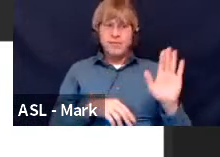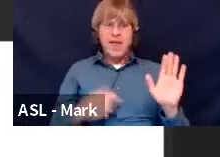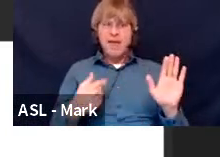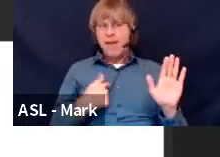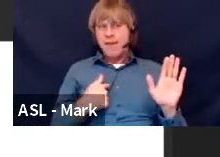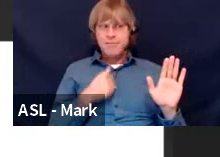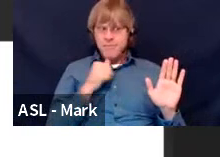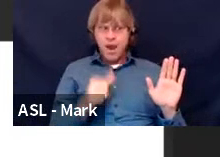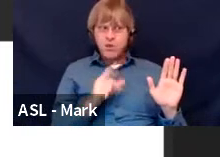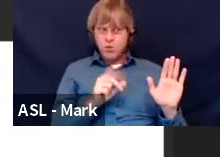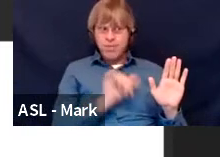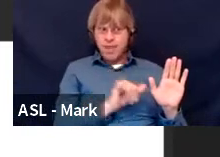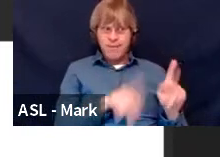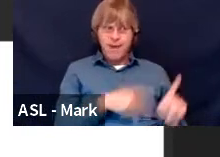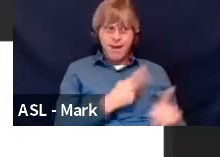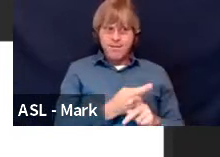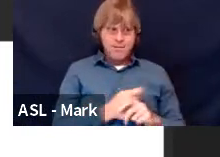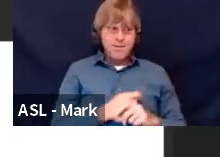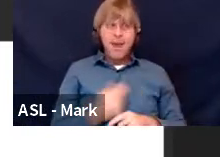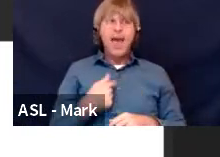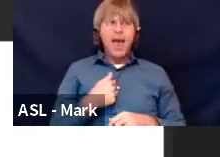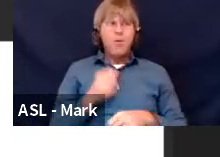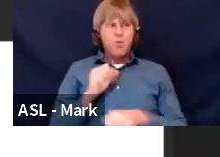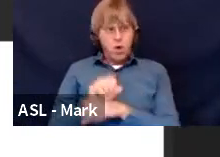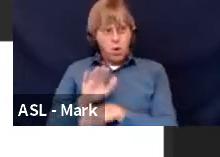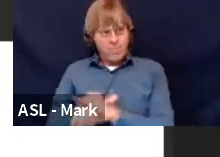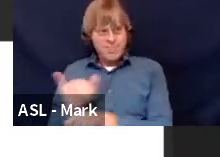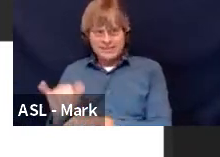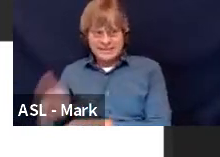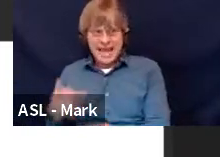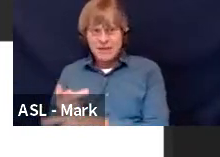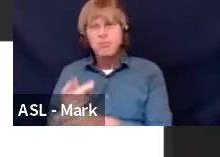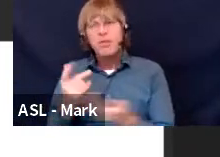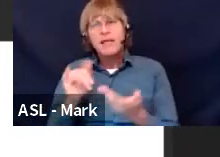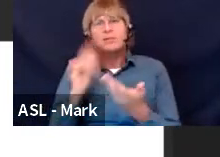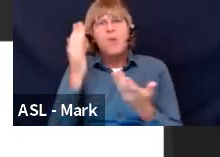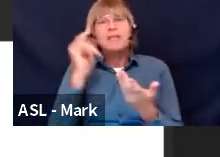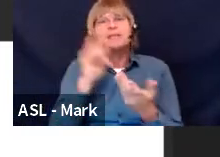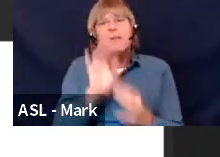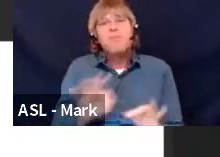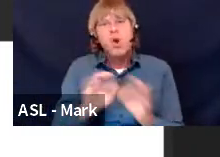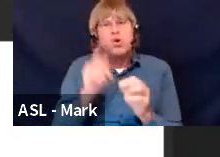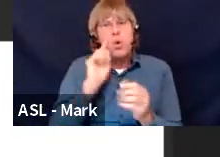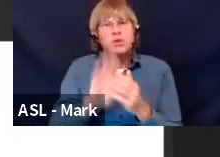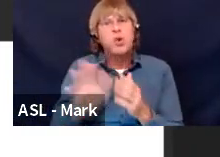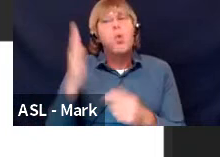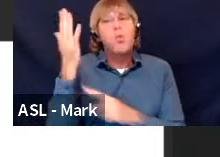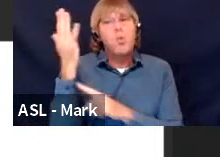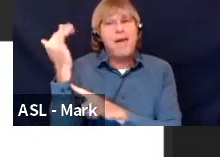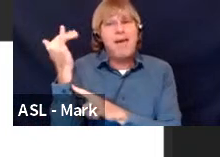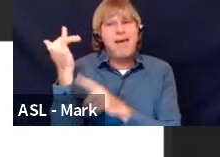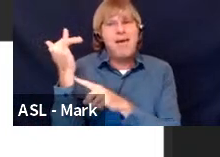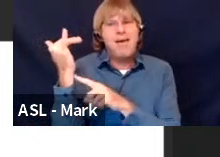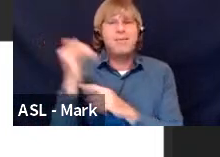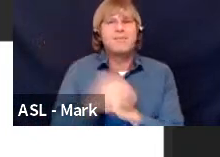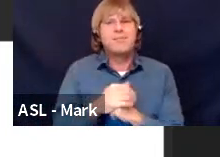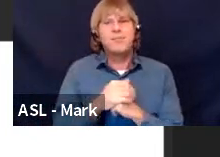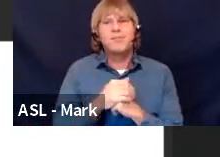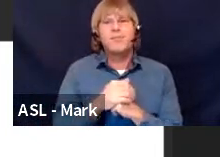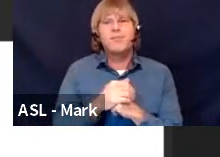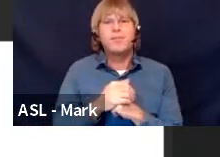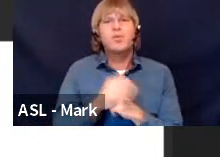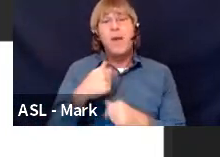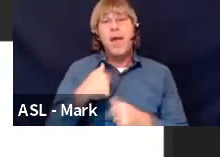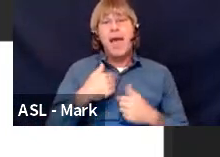not gonna be doing this. I'm going to be working on these, which is also why it's important to know what your why is. So